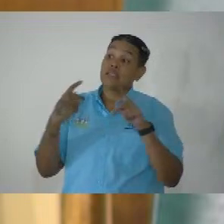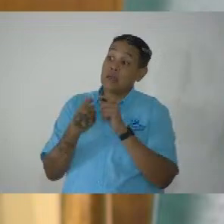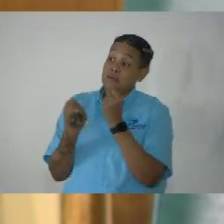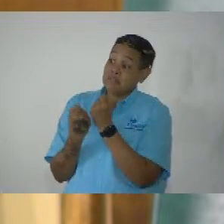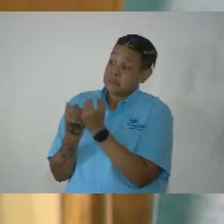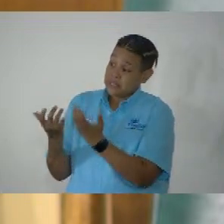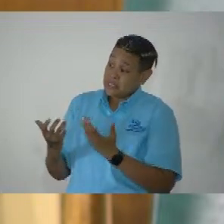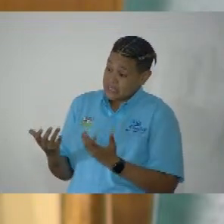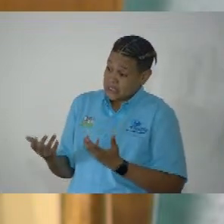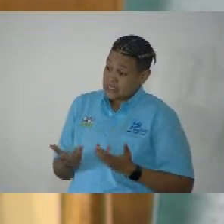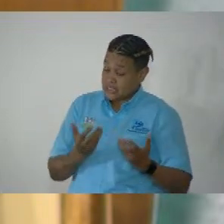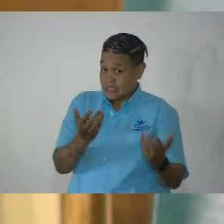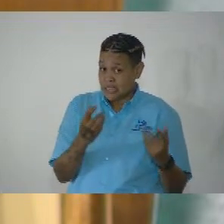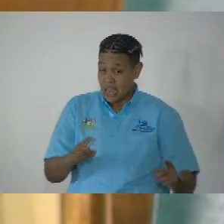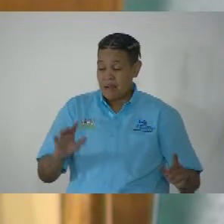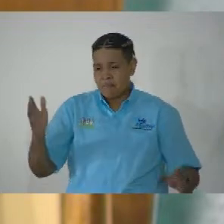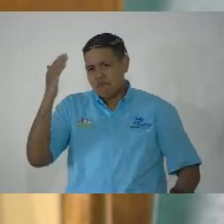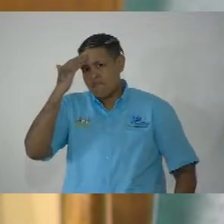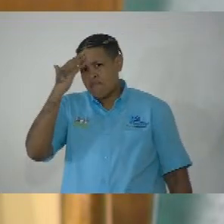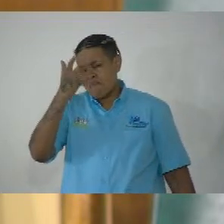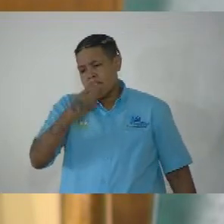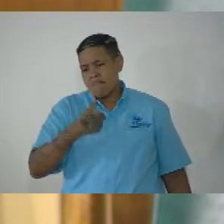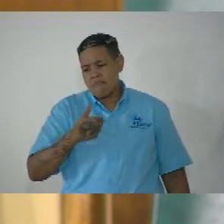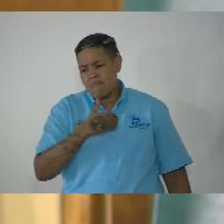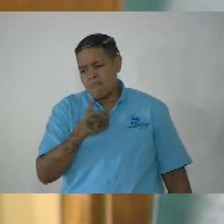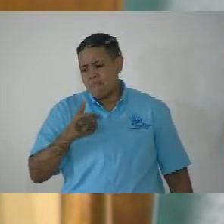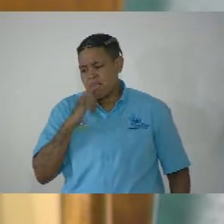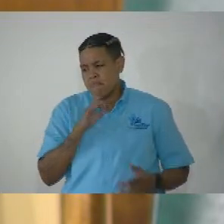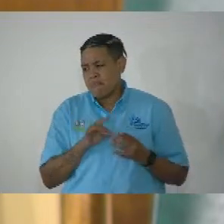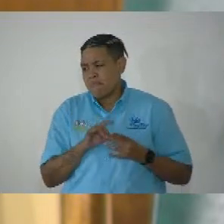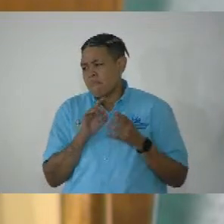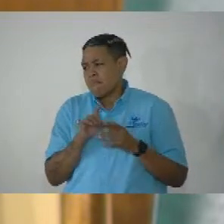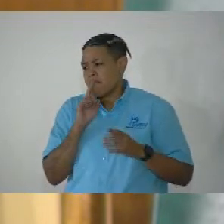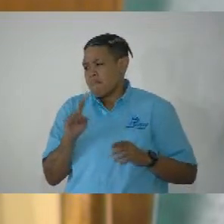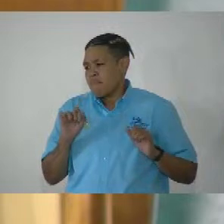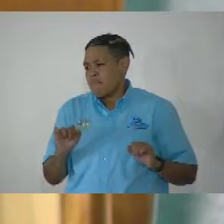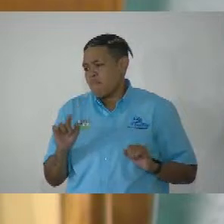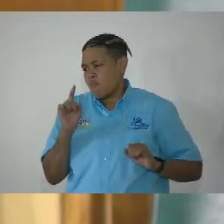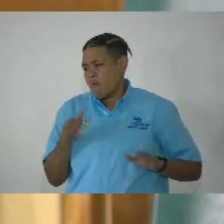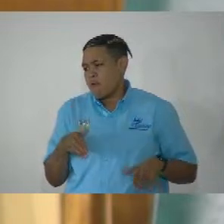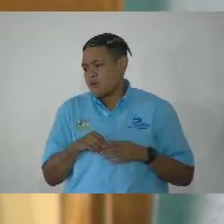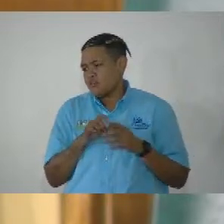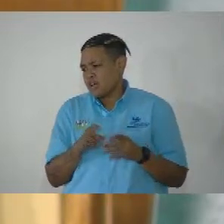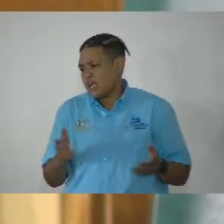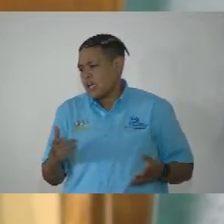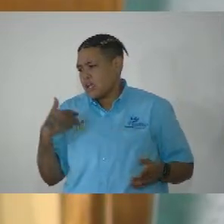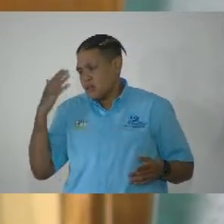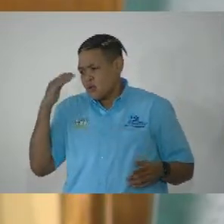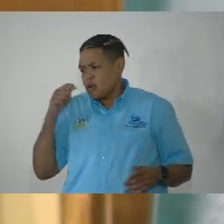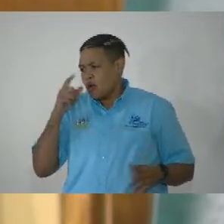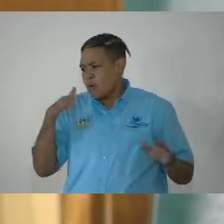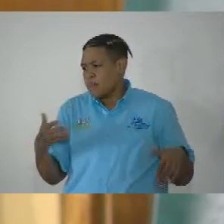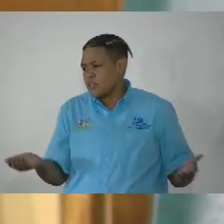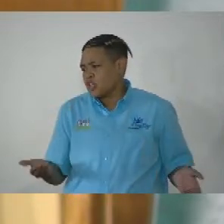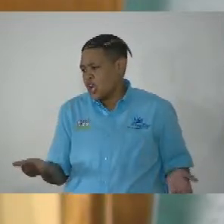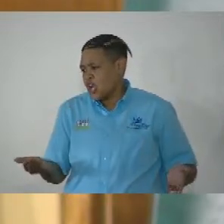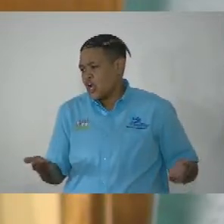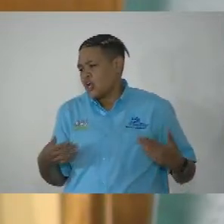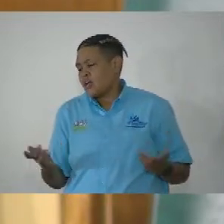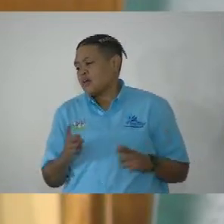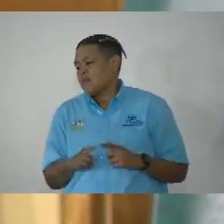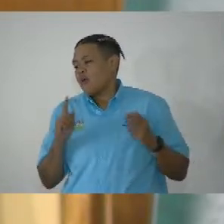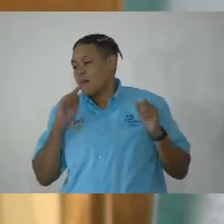support. And, you know, my colleague, she mentioned about possibly one person in here. I'm sure there's not just one person in here,